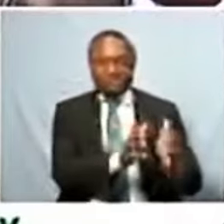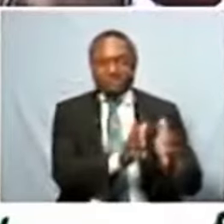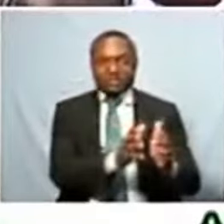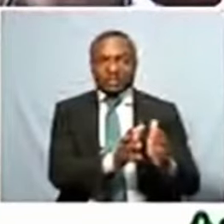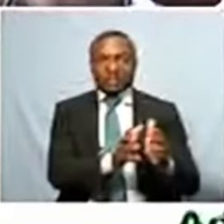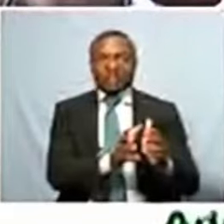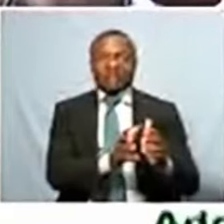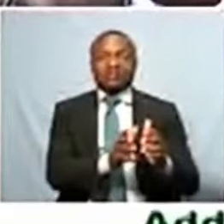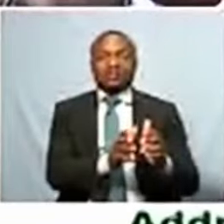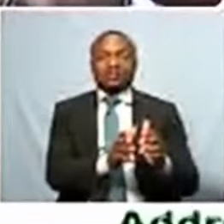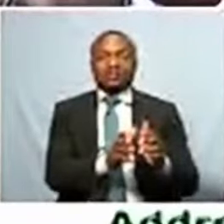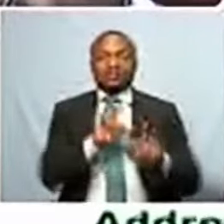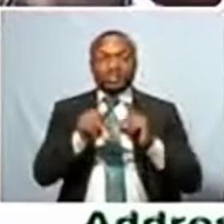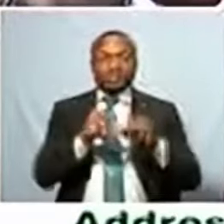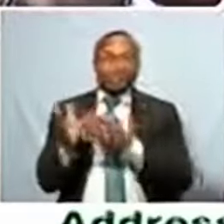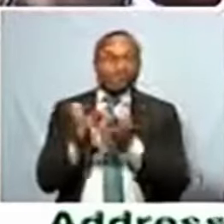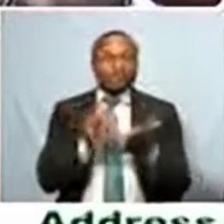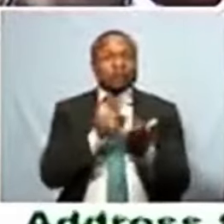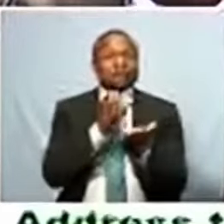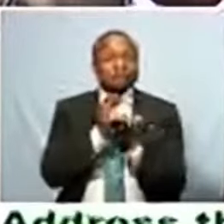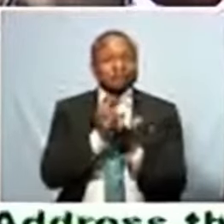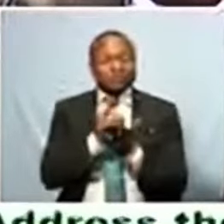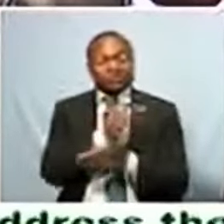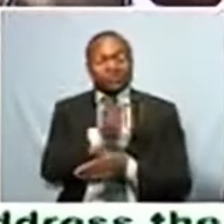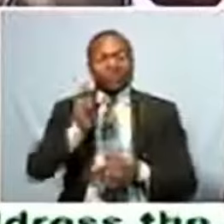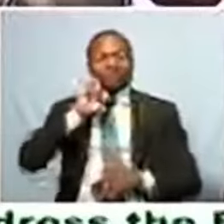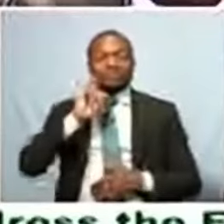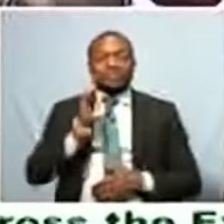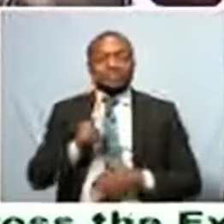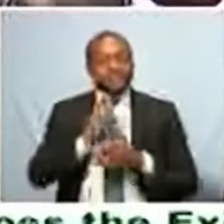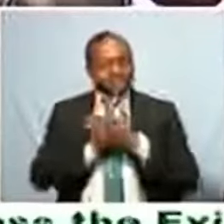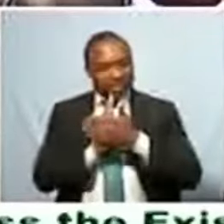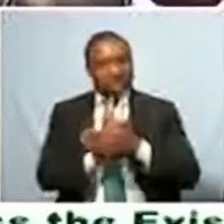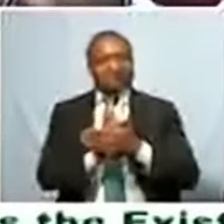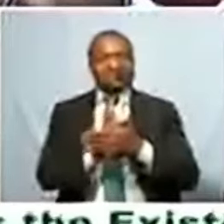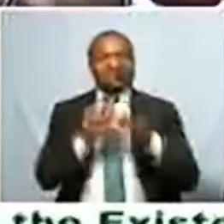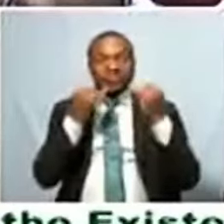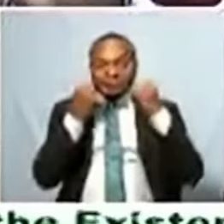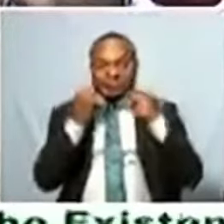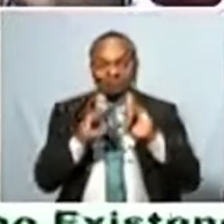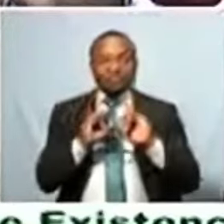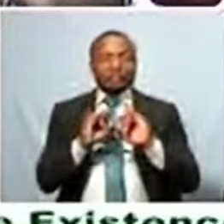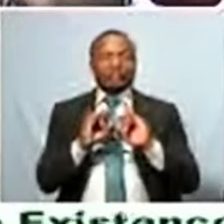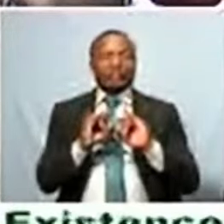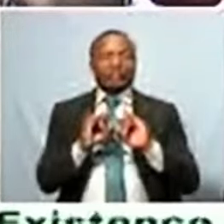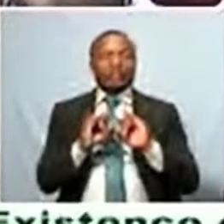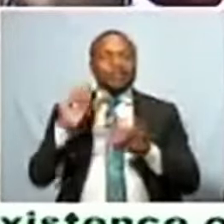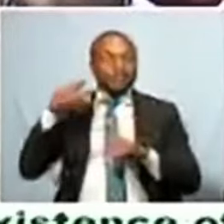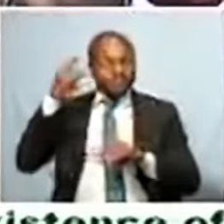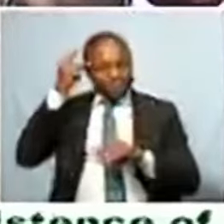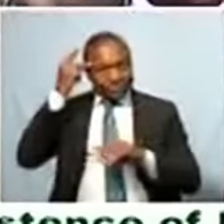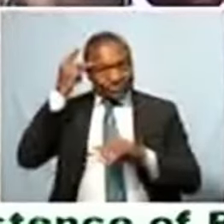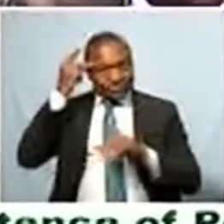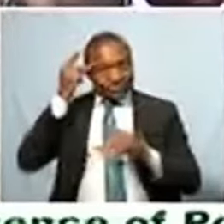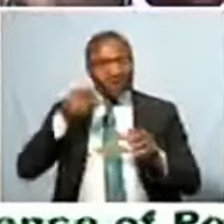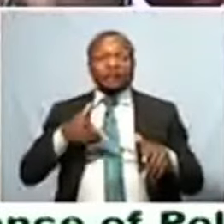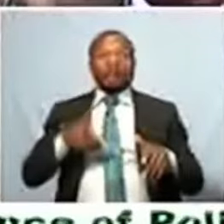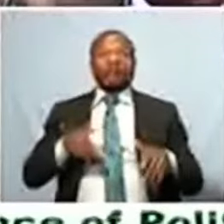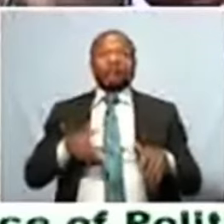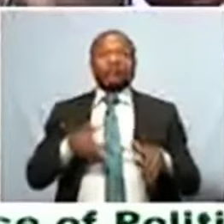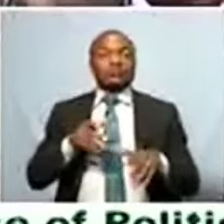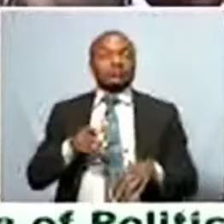who brought this motion, Madam Speaker, are the ones who need to be guided and told that the political intolerance that they